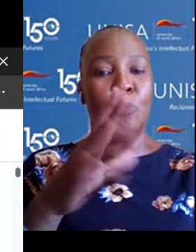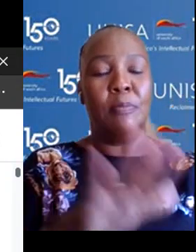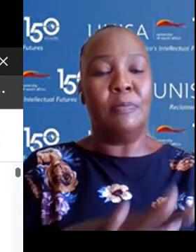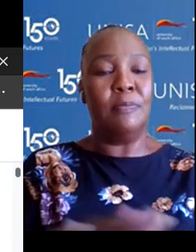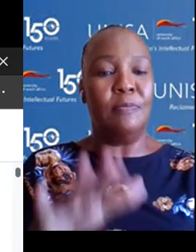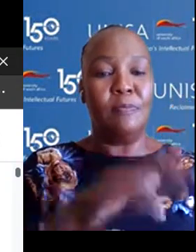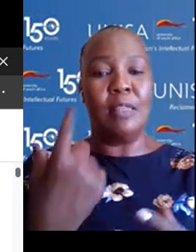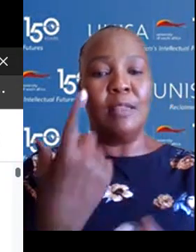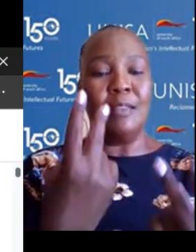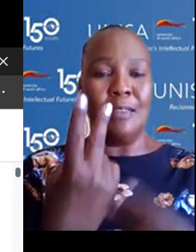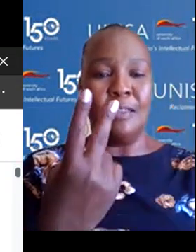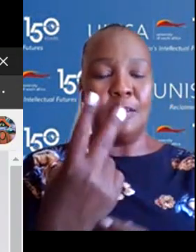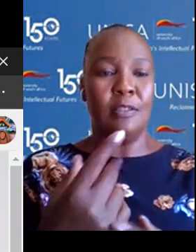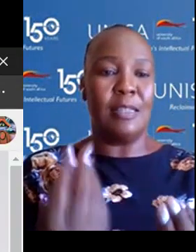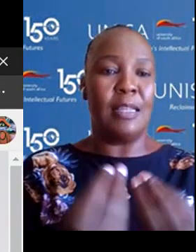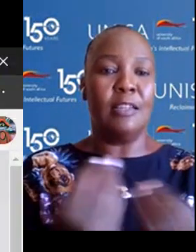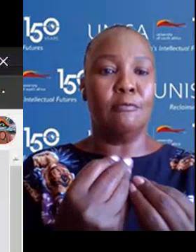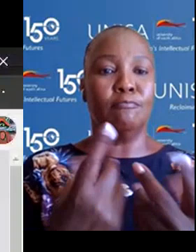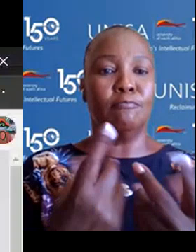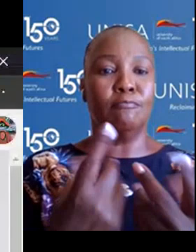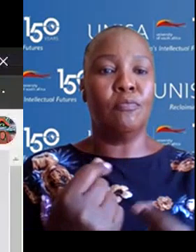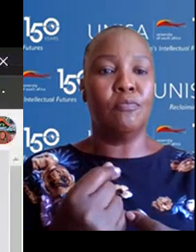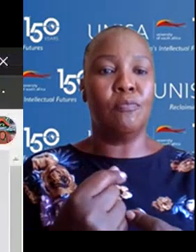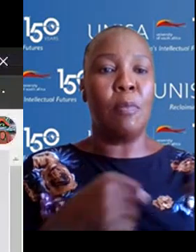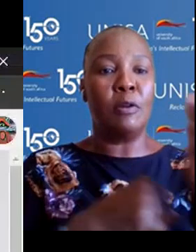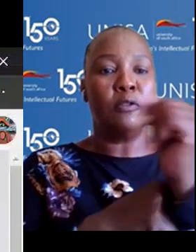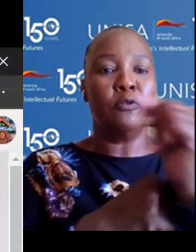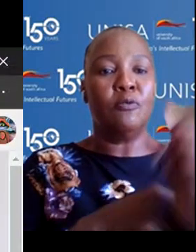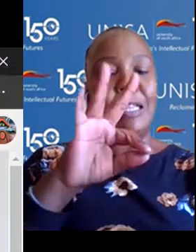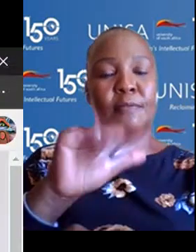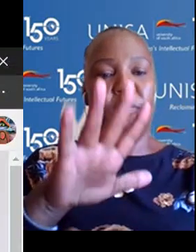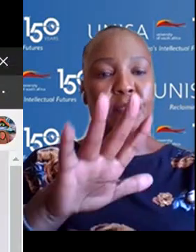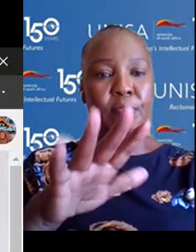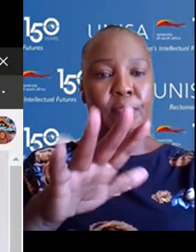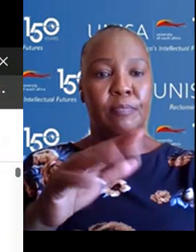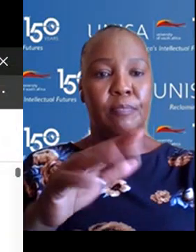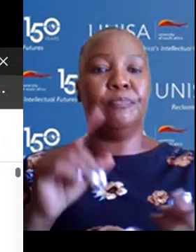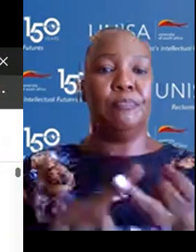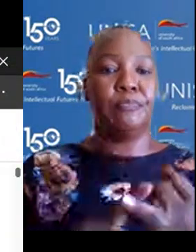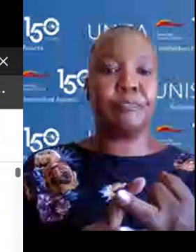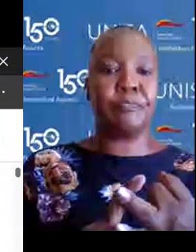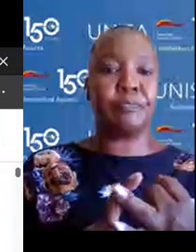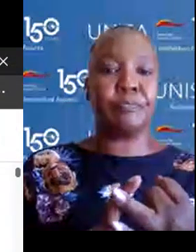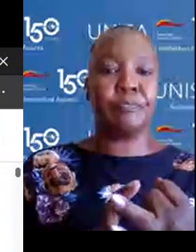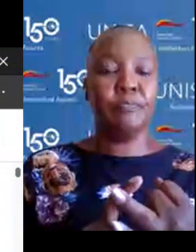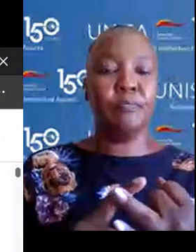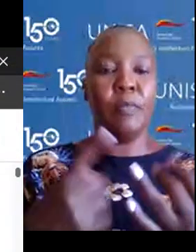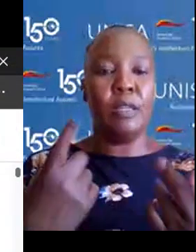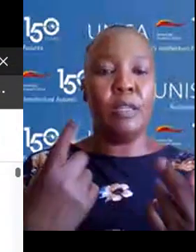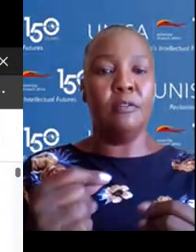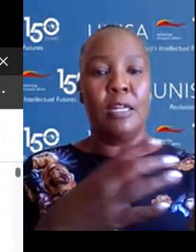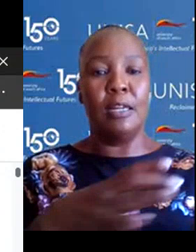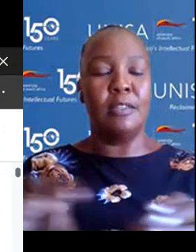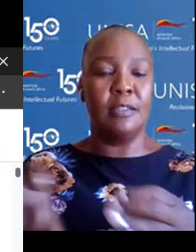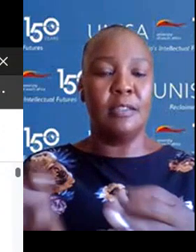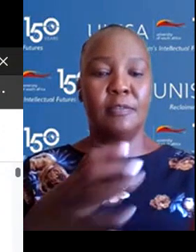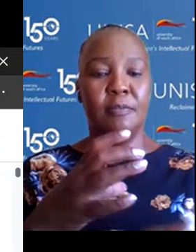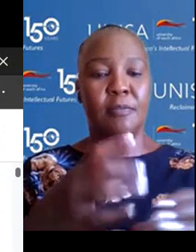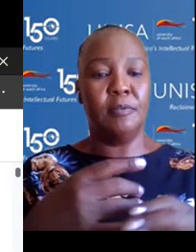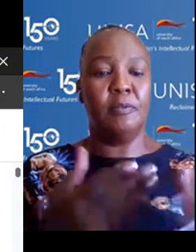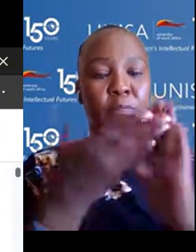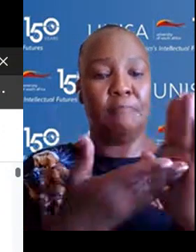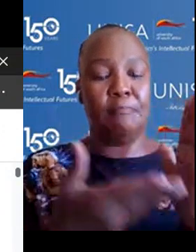do. Get into Office 365 and then make sure you're on the head of site to have all the instructions